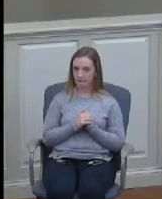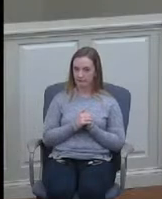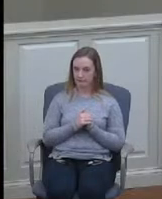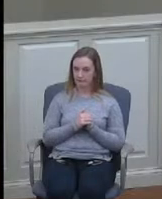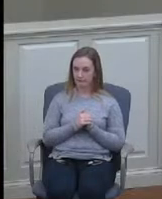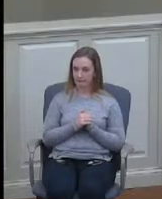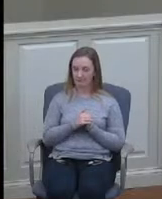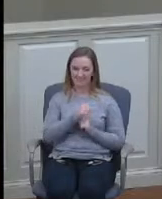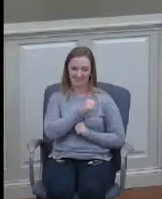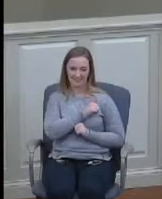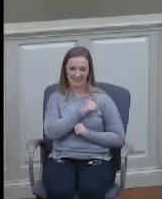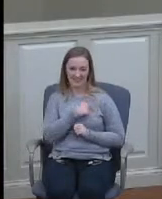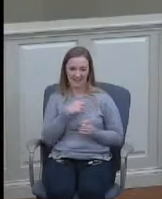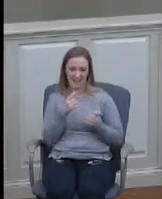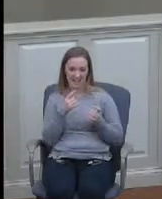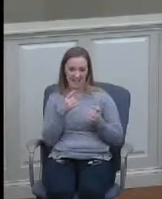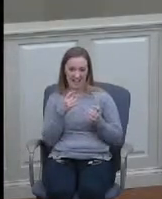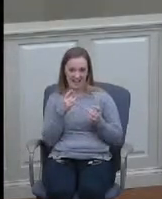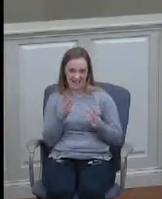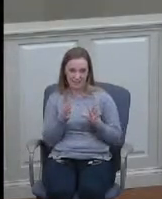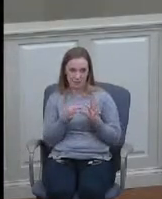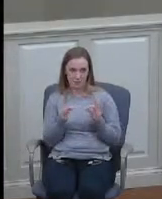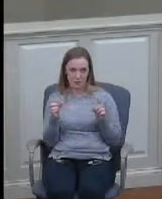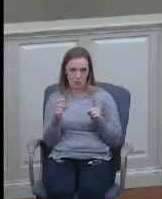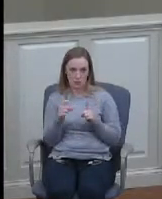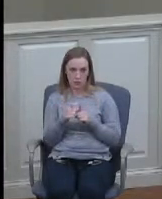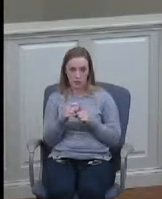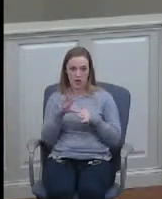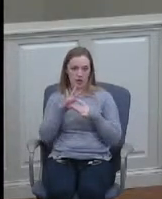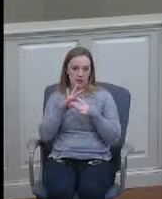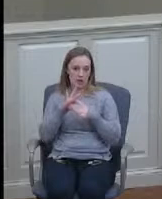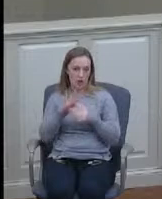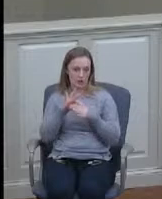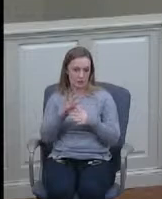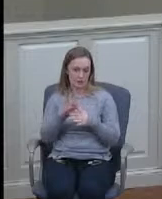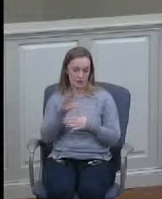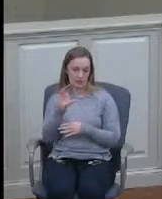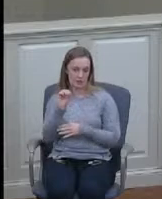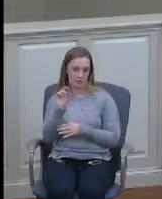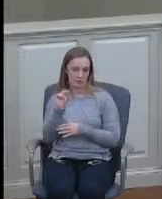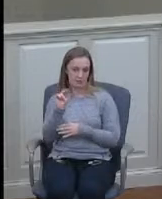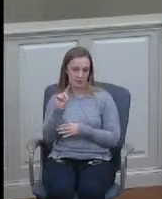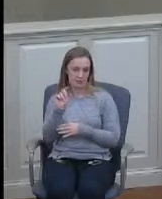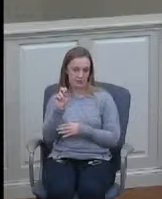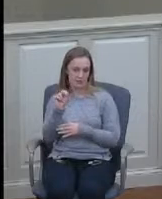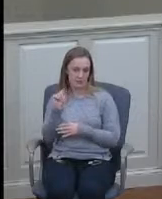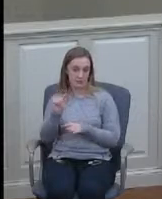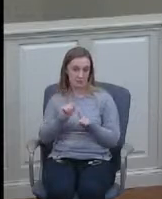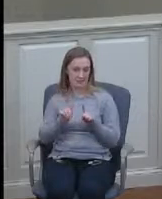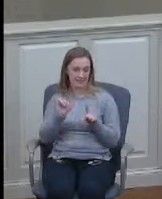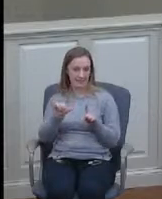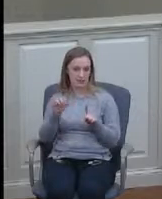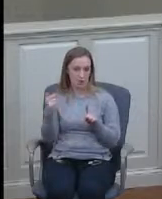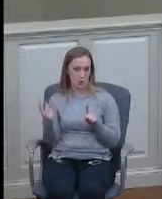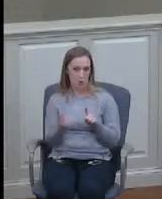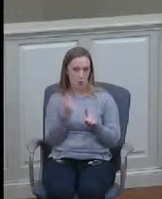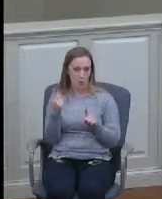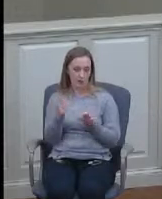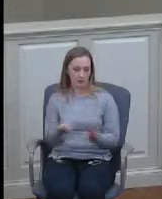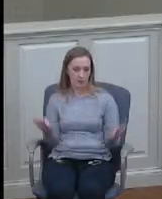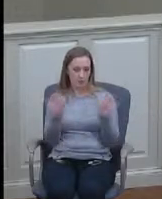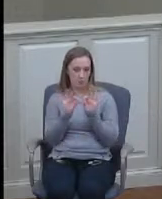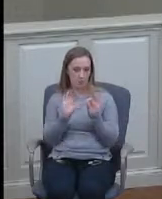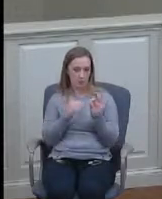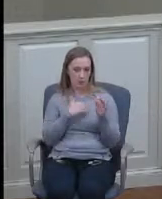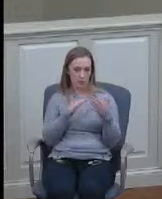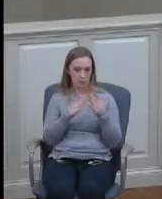I hate to mention the word content of the proposals, but that's always been a stickler for our community. Well, and I